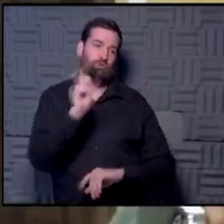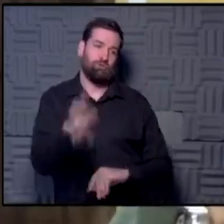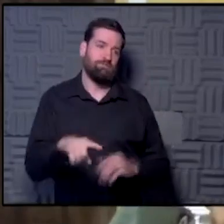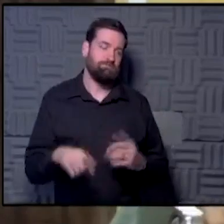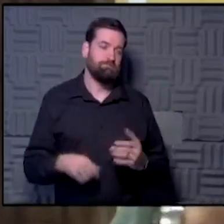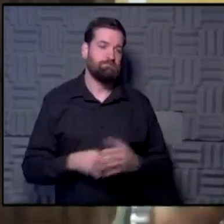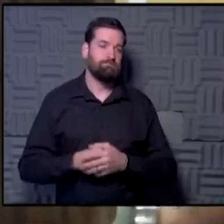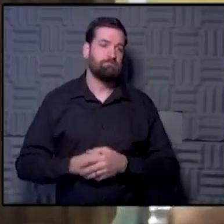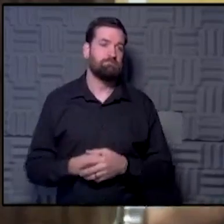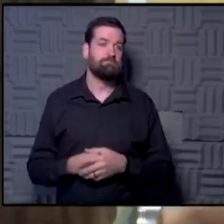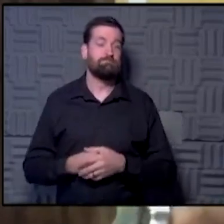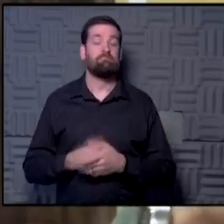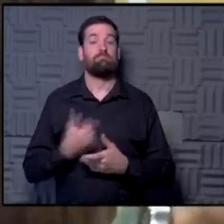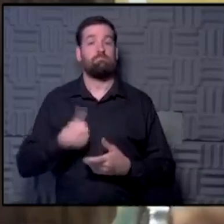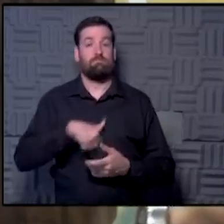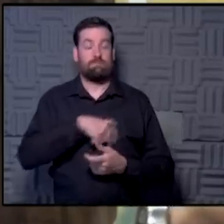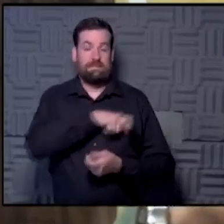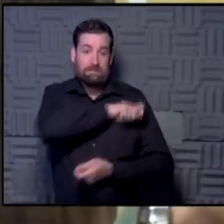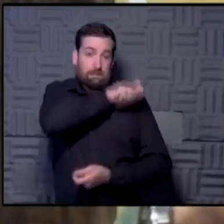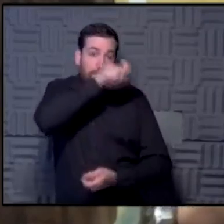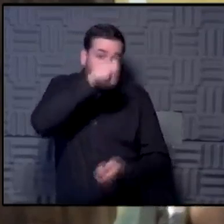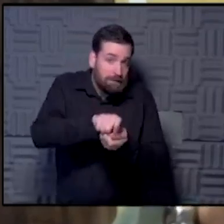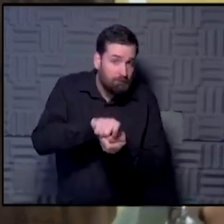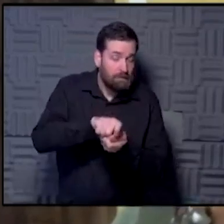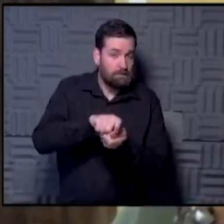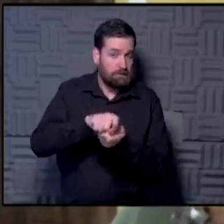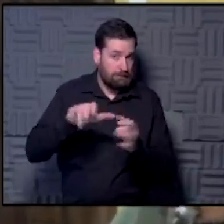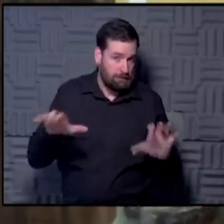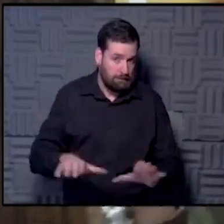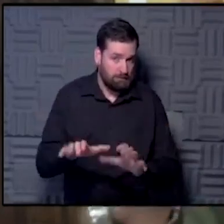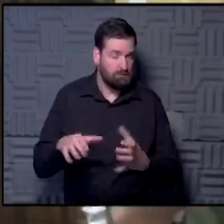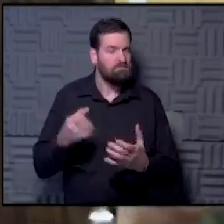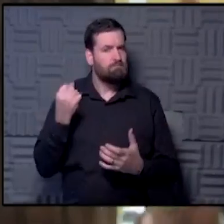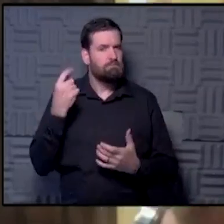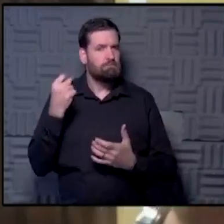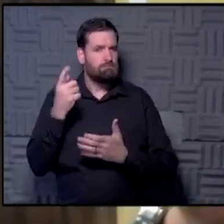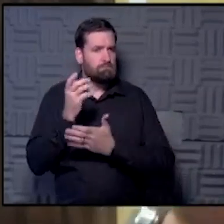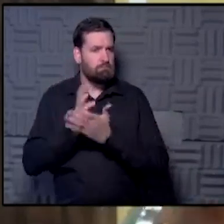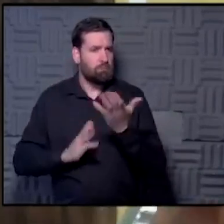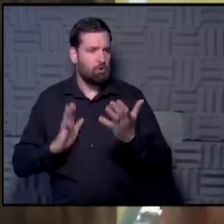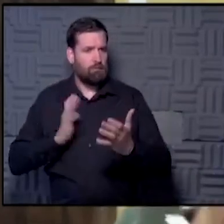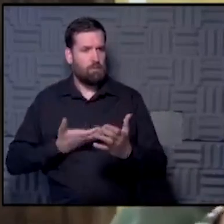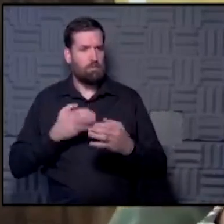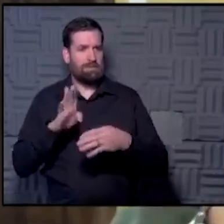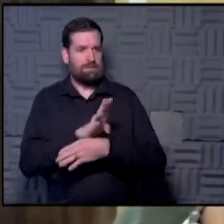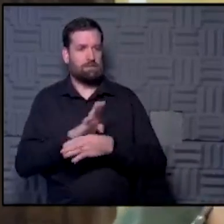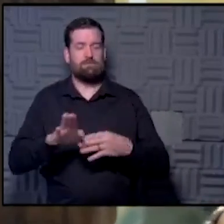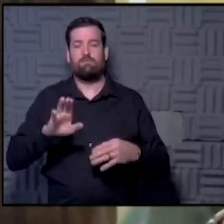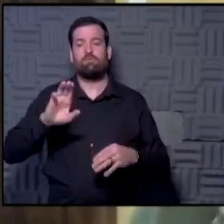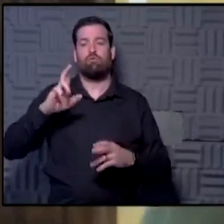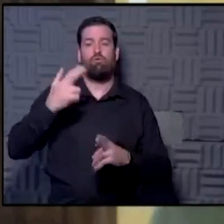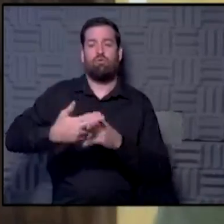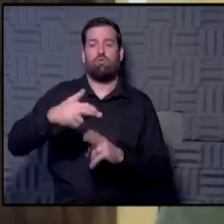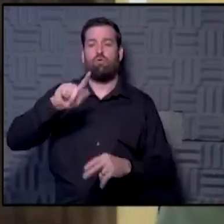One of the things that we've specifically done, and this certainly, it is part of an attraction, we have what's called a throughput, which essentially is the number of people waiting